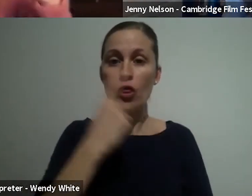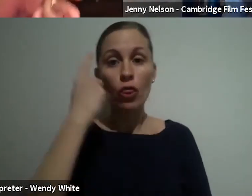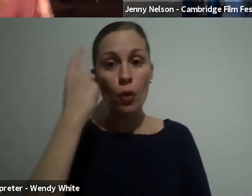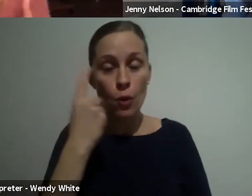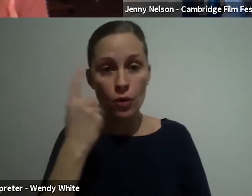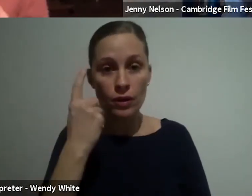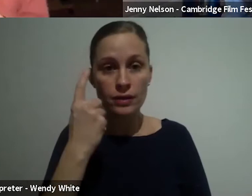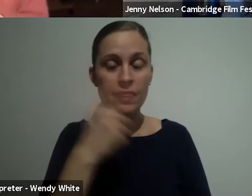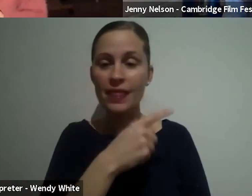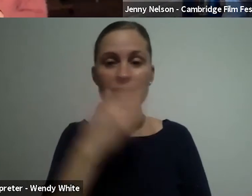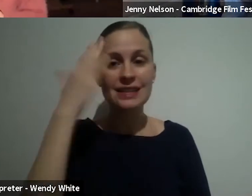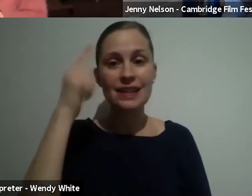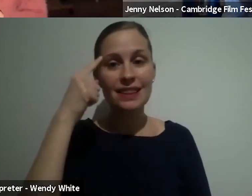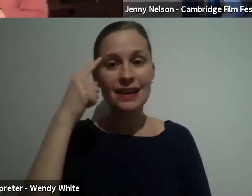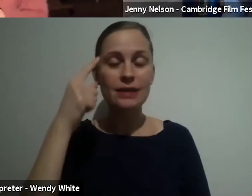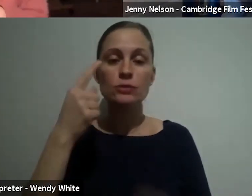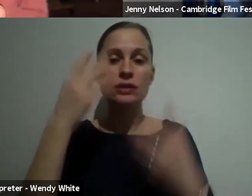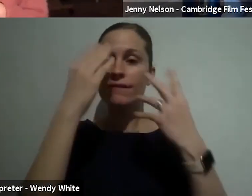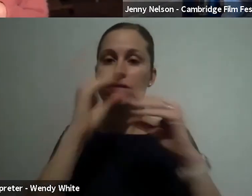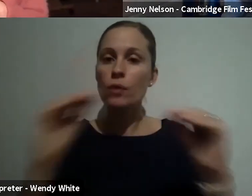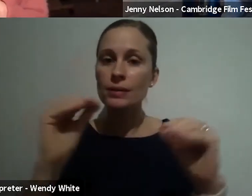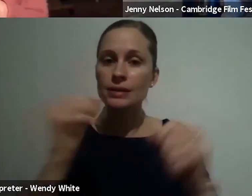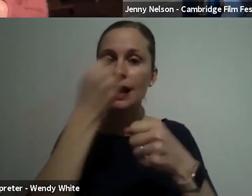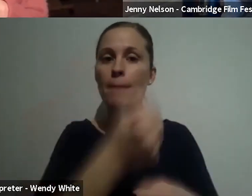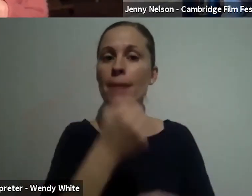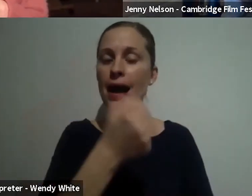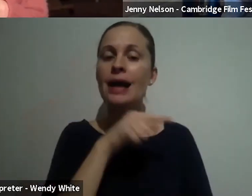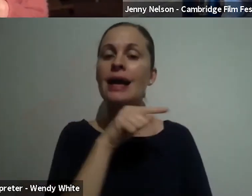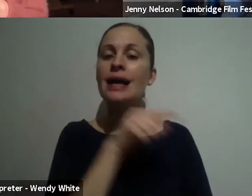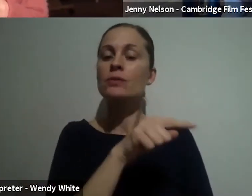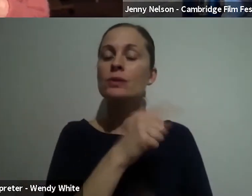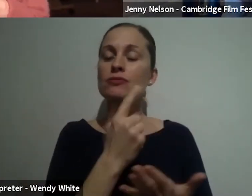an informative campaign, it was a campaign